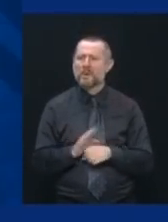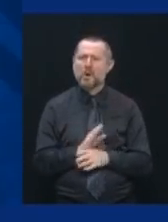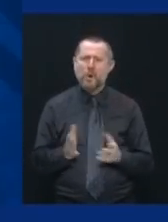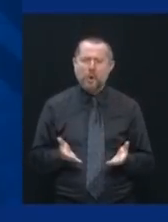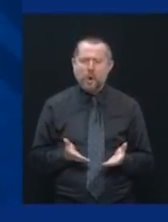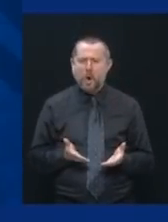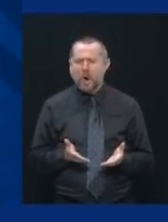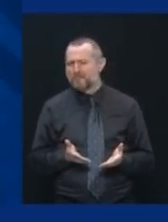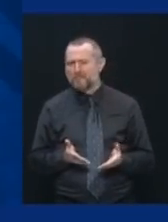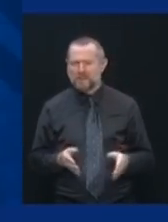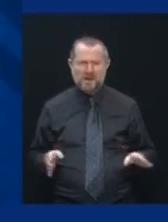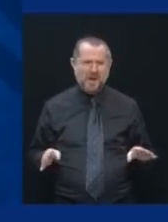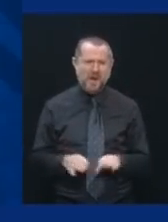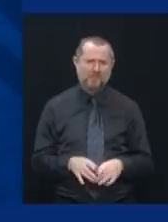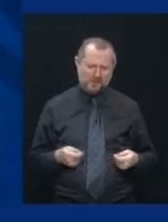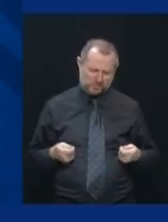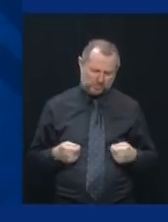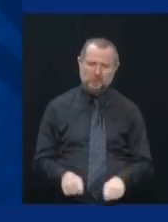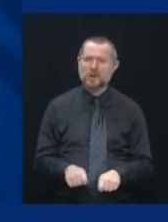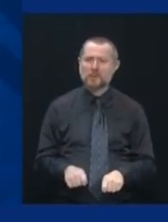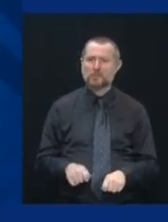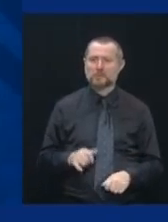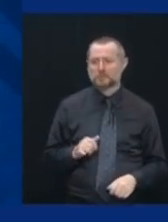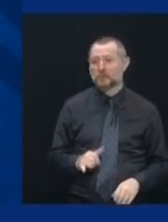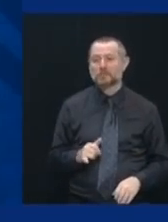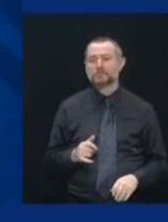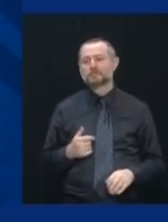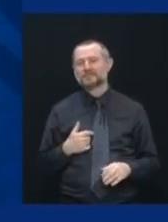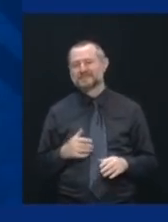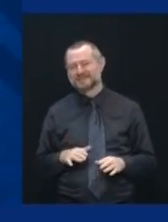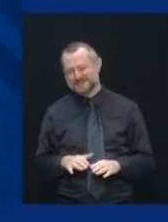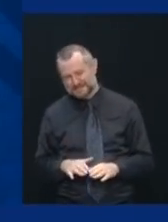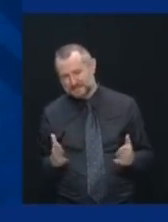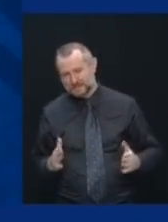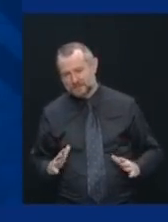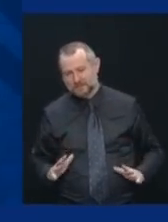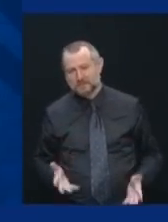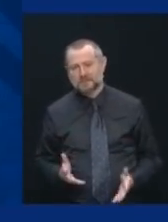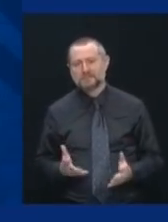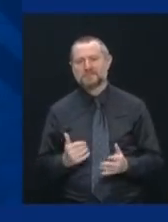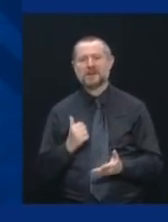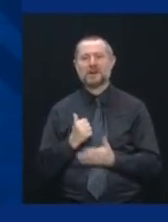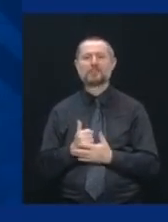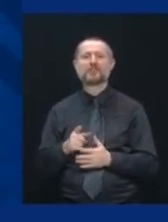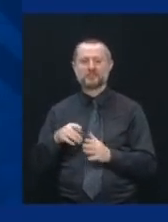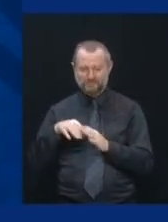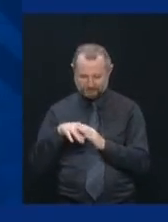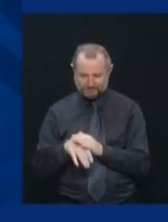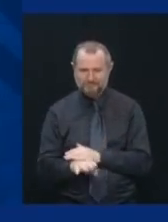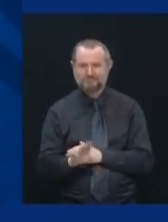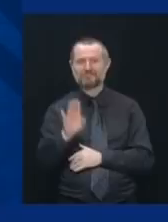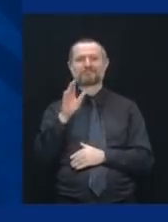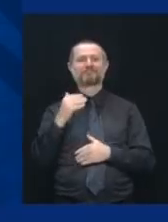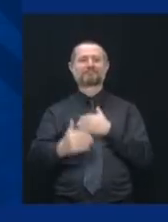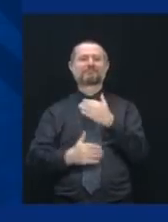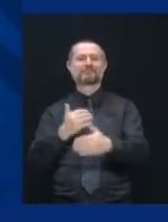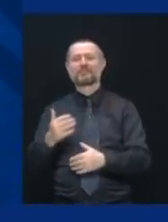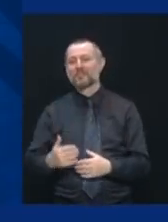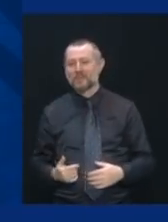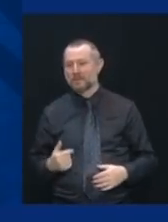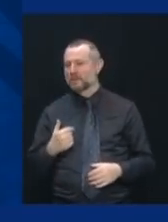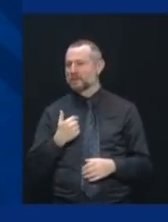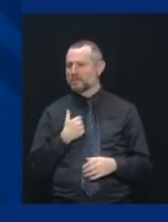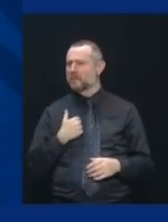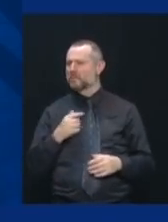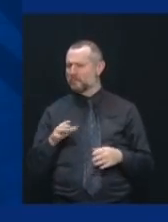but we have to now nurture that industry to bring it back. And again, it is vital for